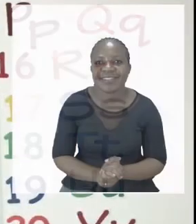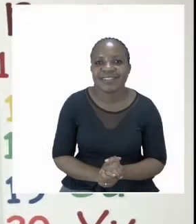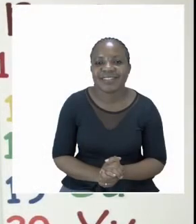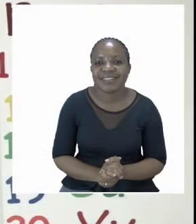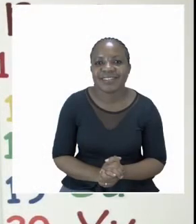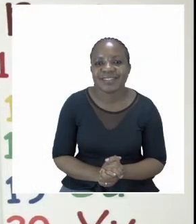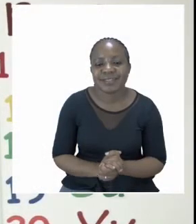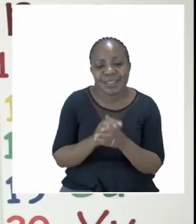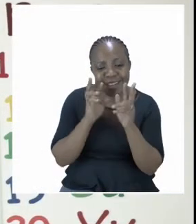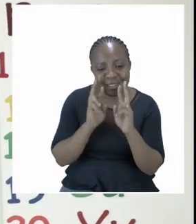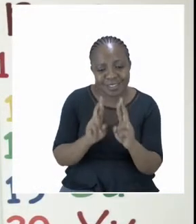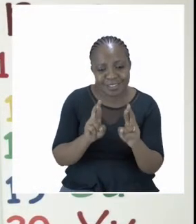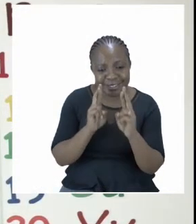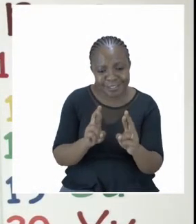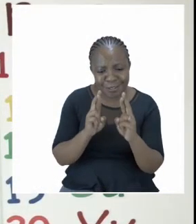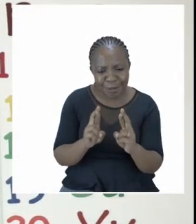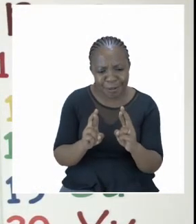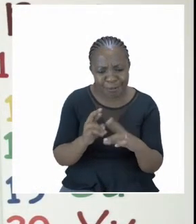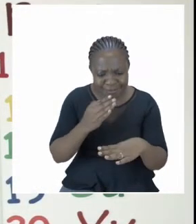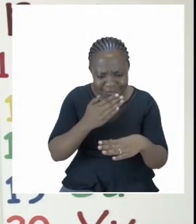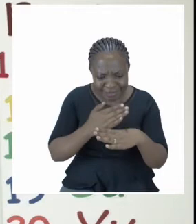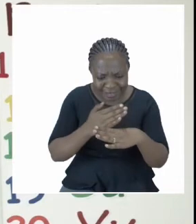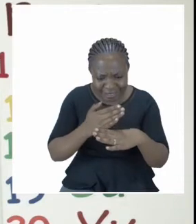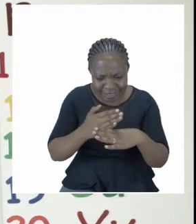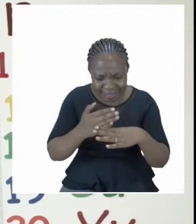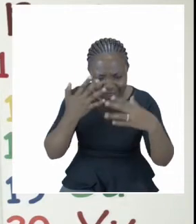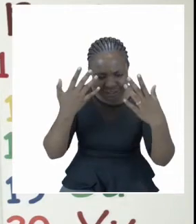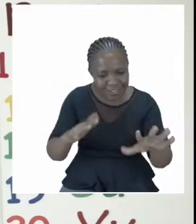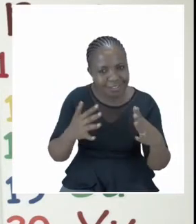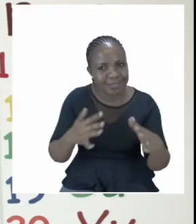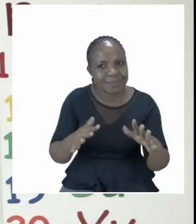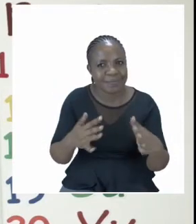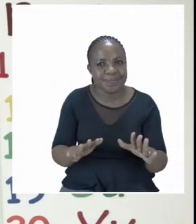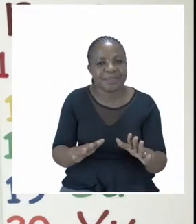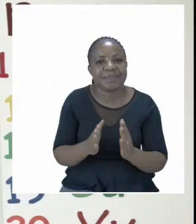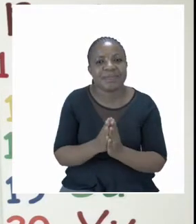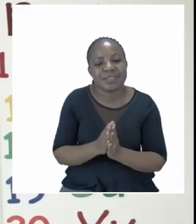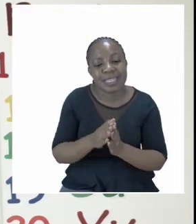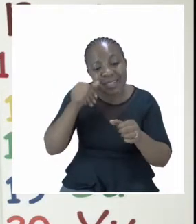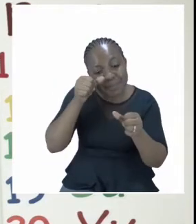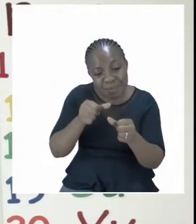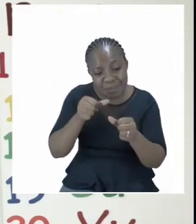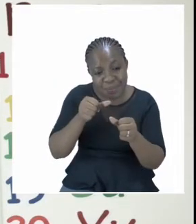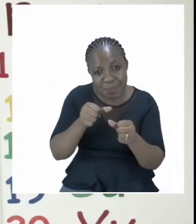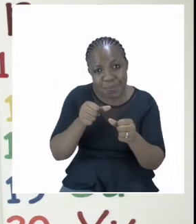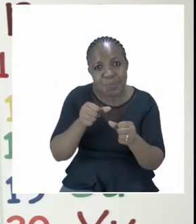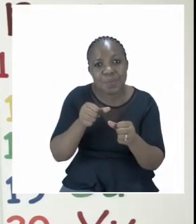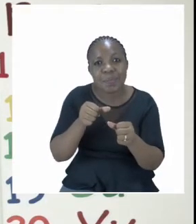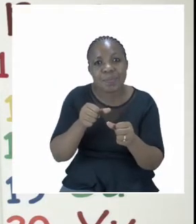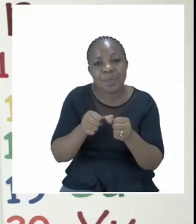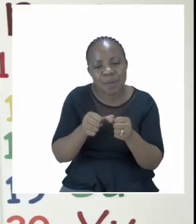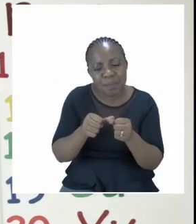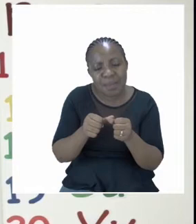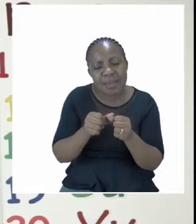I hope that you managed to finish your exercise, and remember, grade ones, there's no harm in